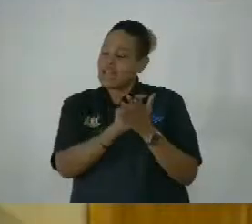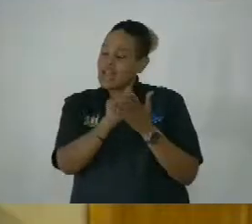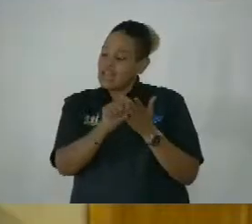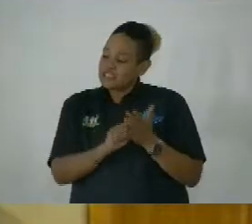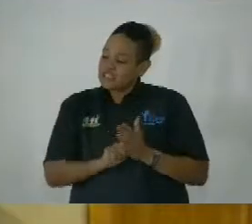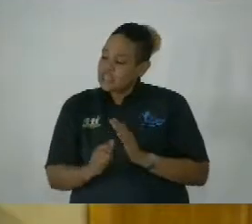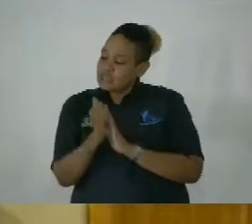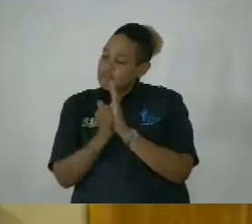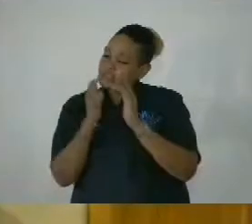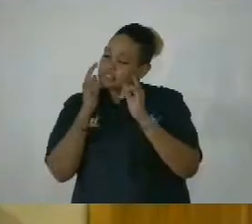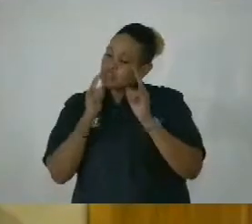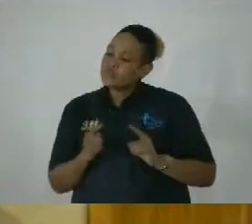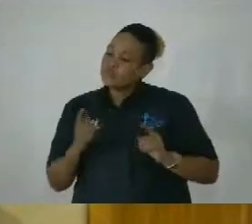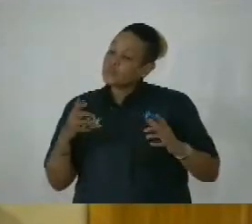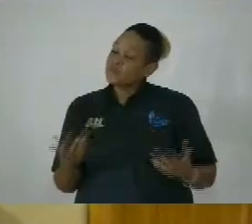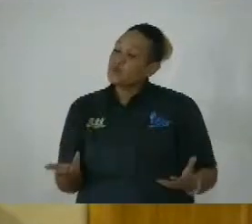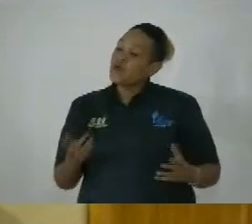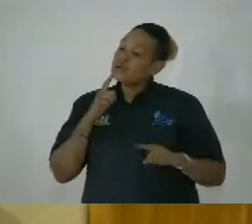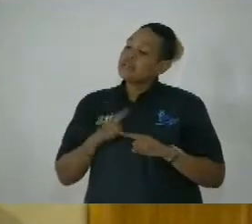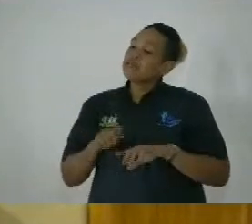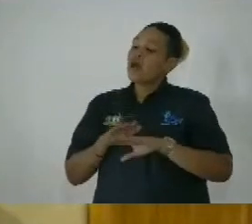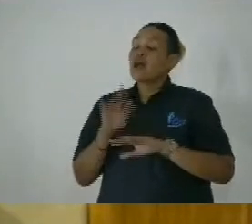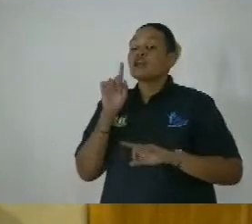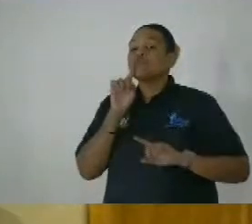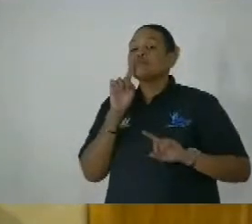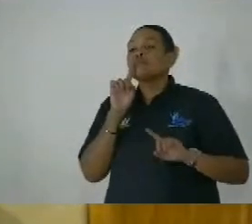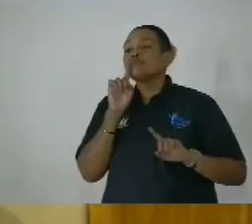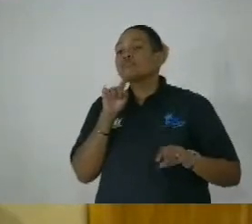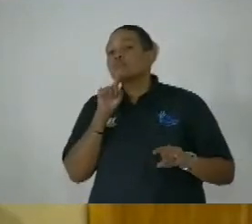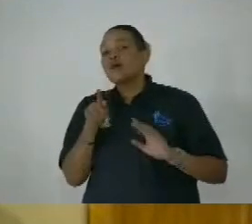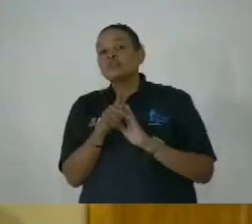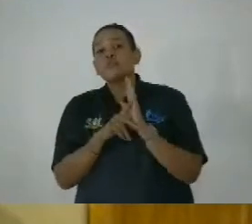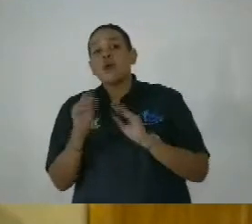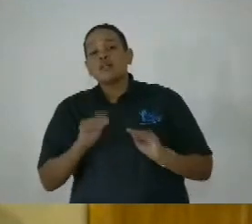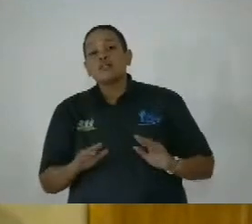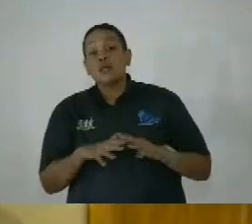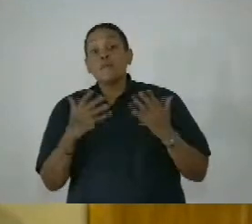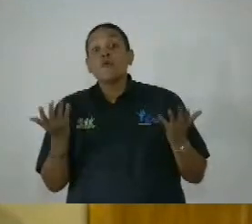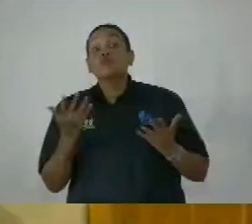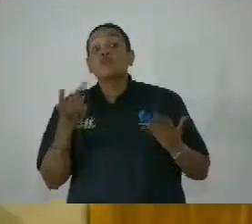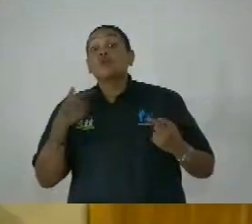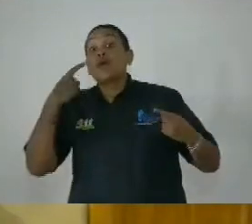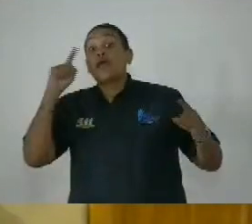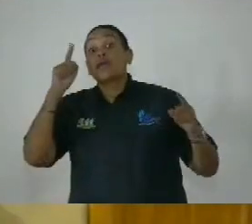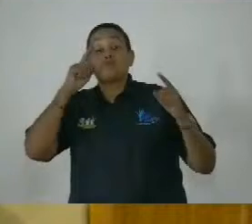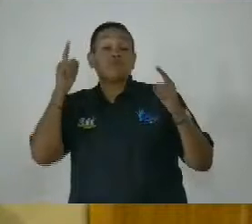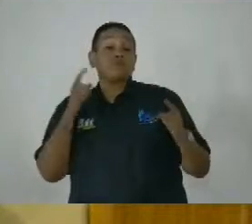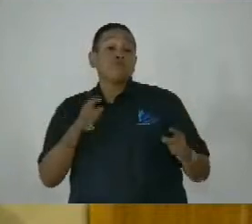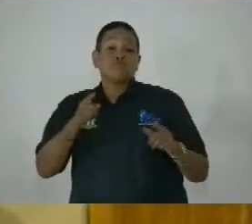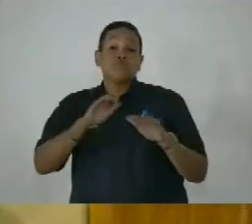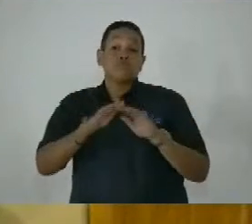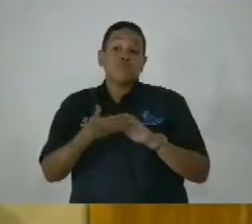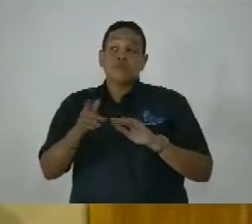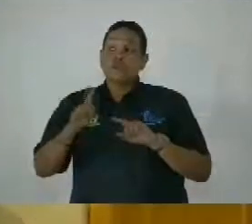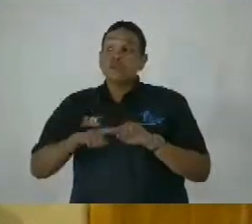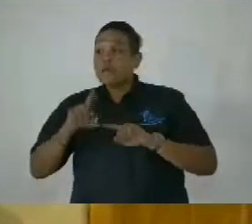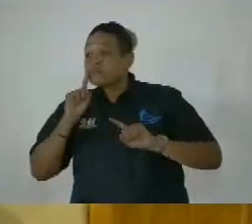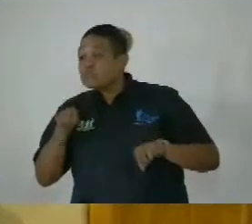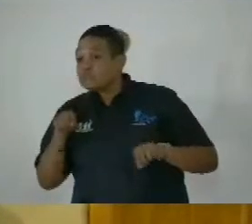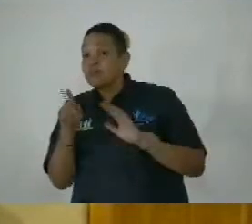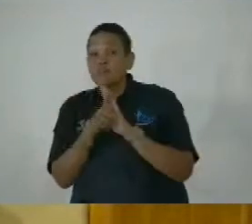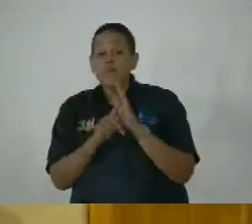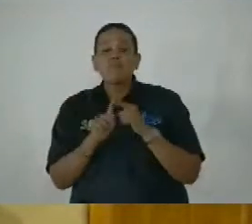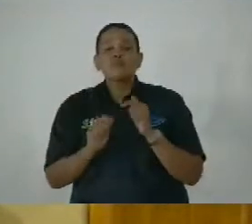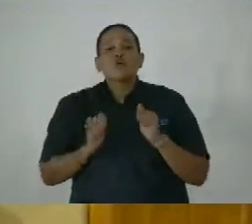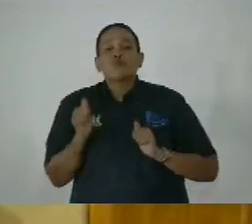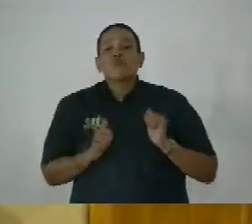agenda depends on responsive policy. Much of what we aim to achieve in the communities across Jamaica depends on a responsive policy and a